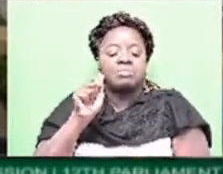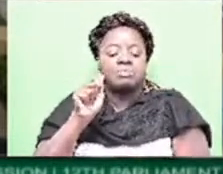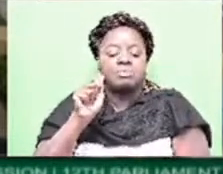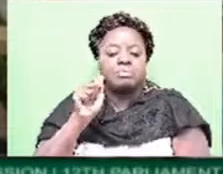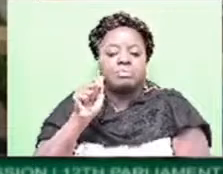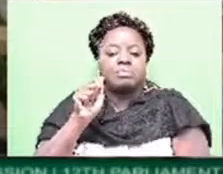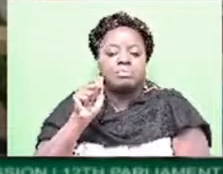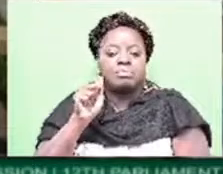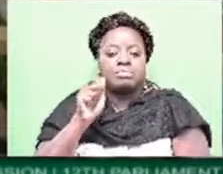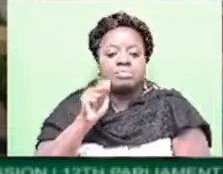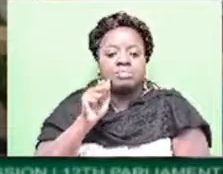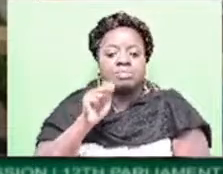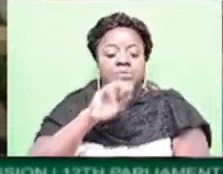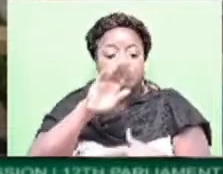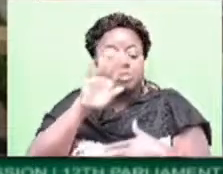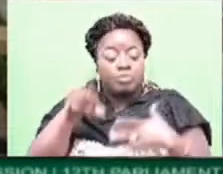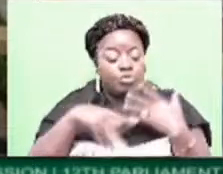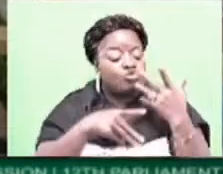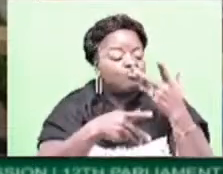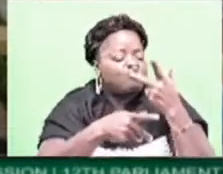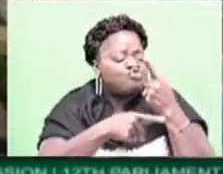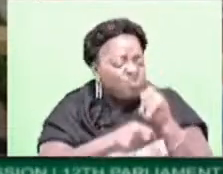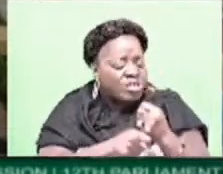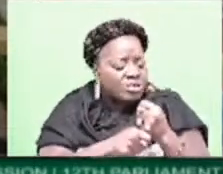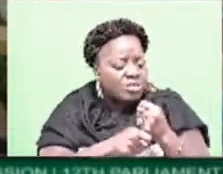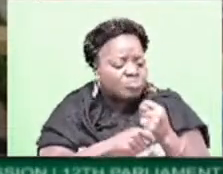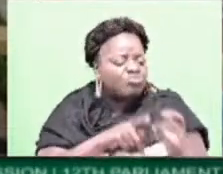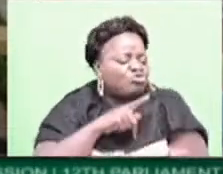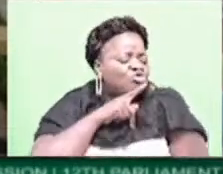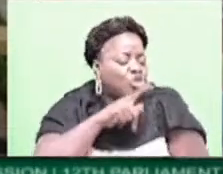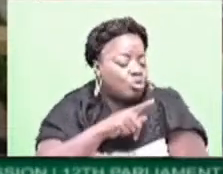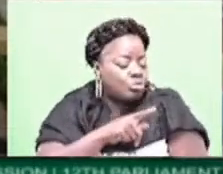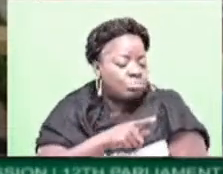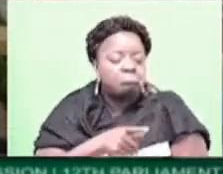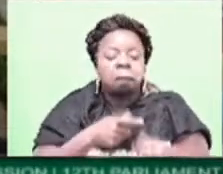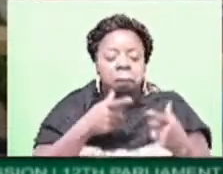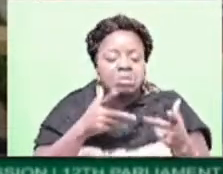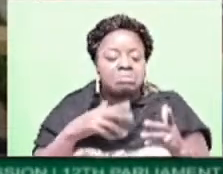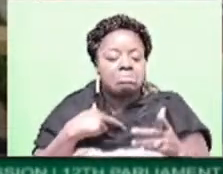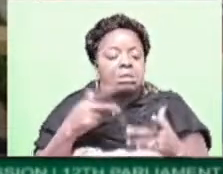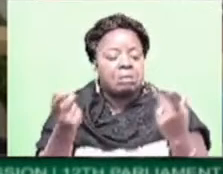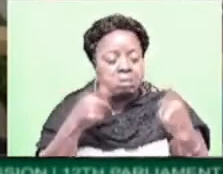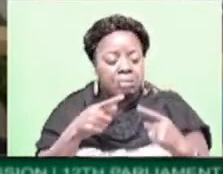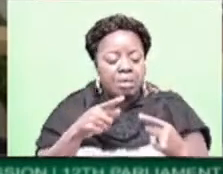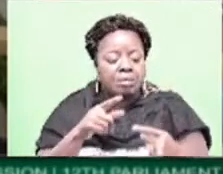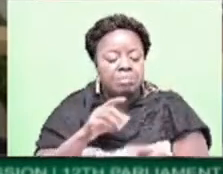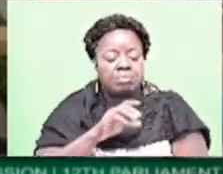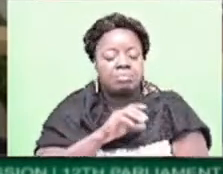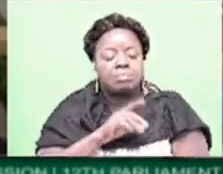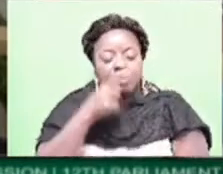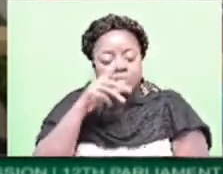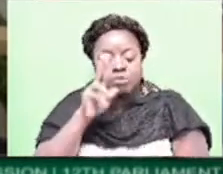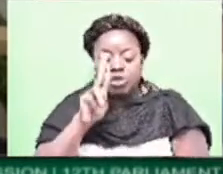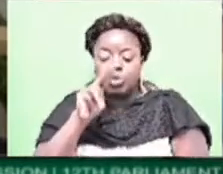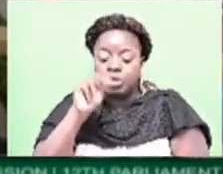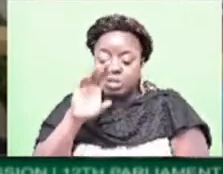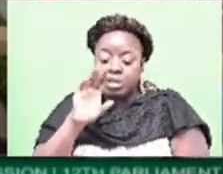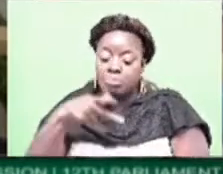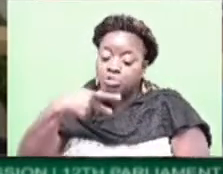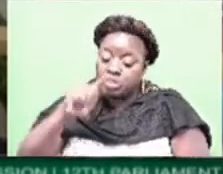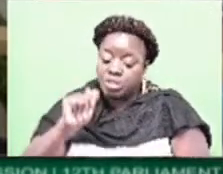for also placing her trust and confidence in returning me as a candidate for the United National Congress in